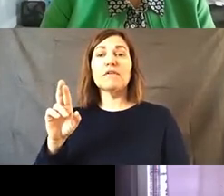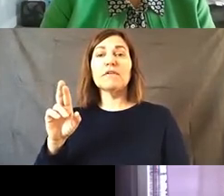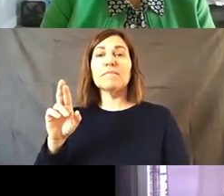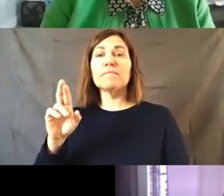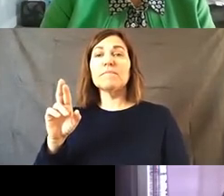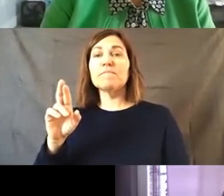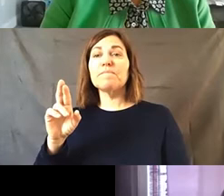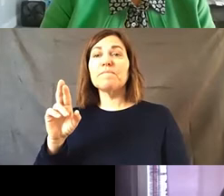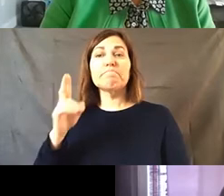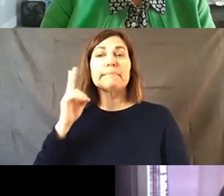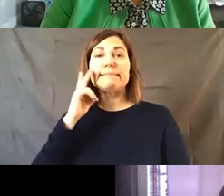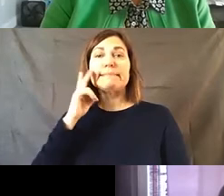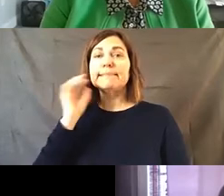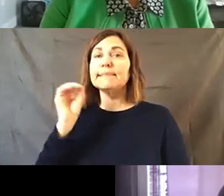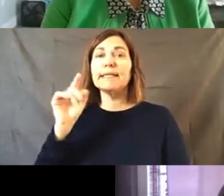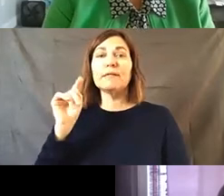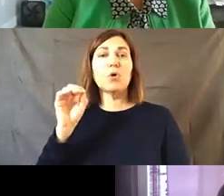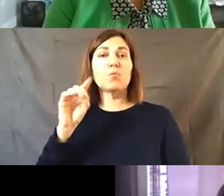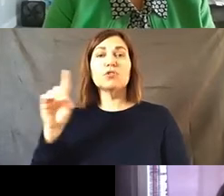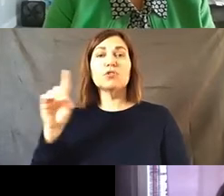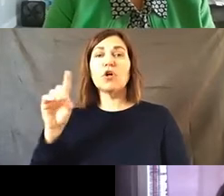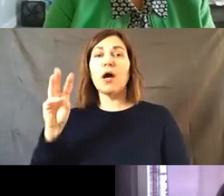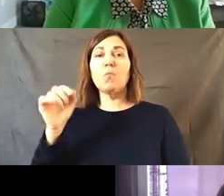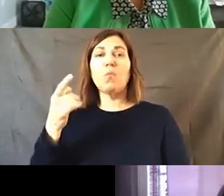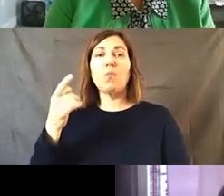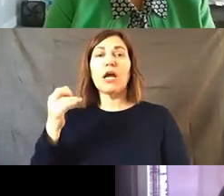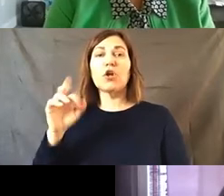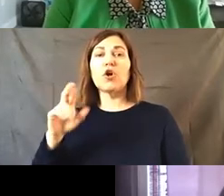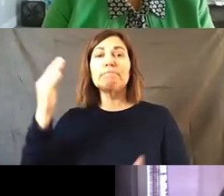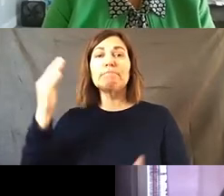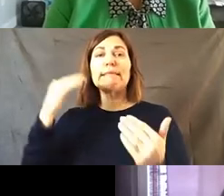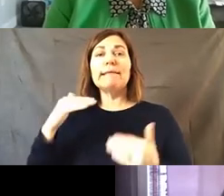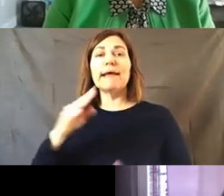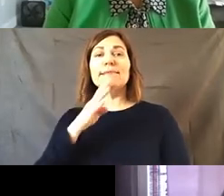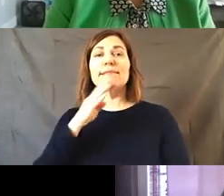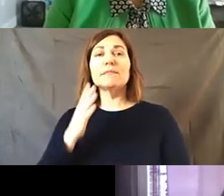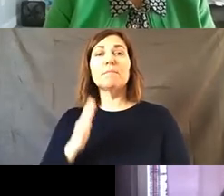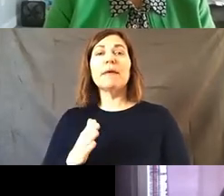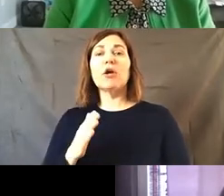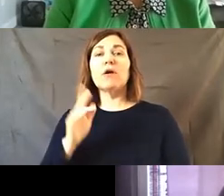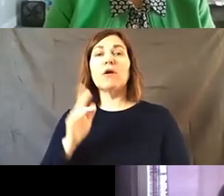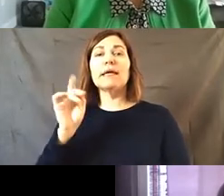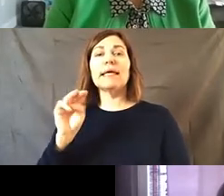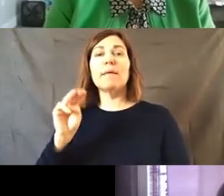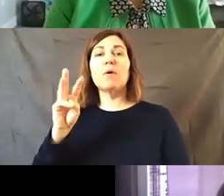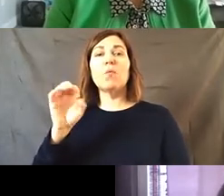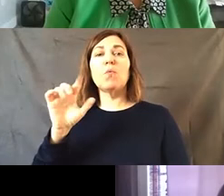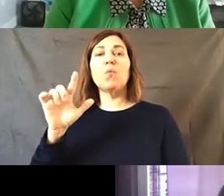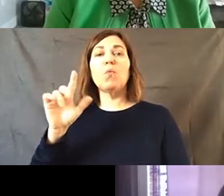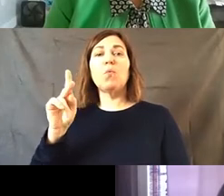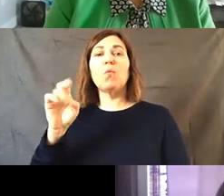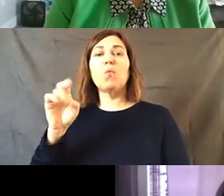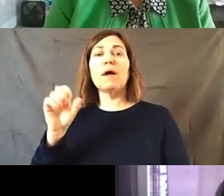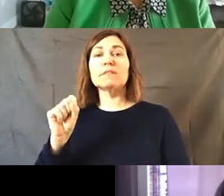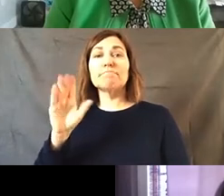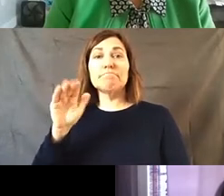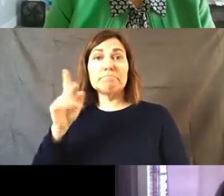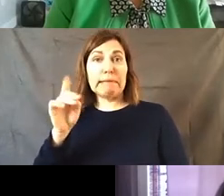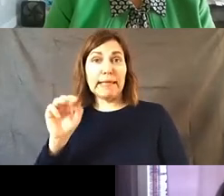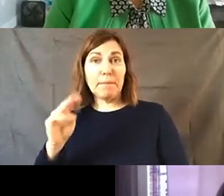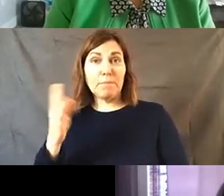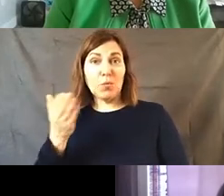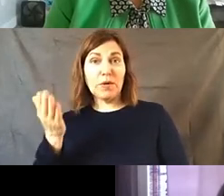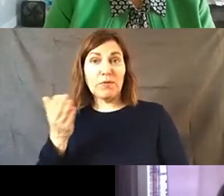Seeing no Todd Wagner, our next speaker is Kim Wilkes. Kim, are you with us?